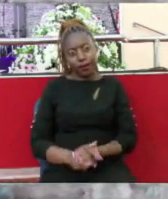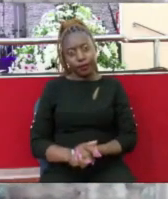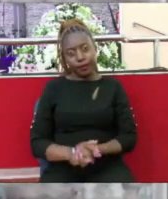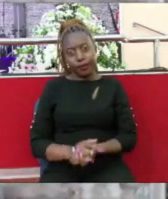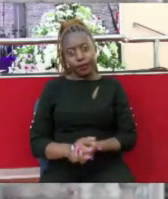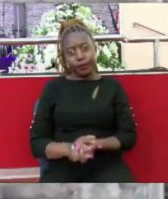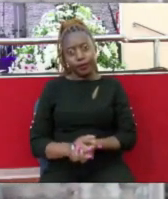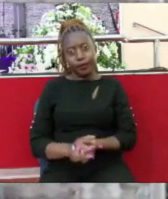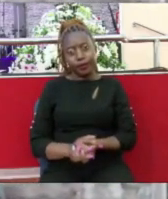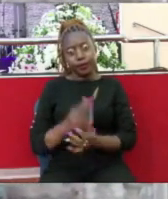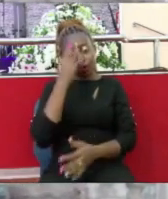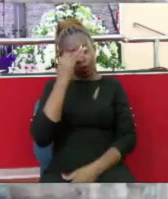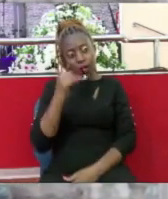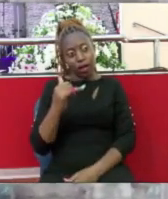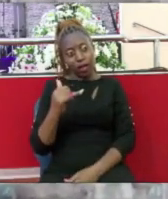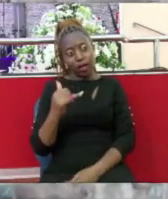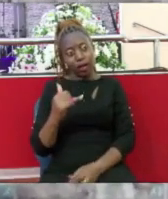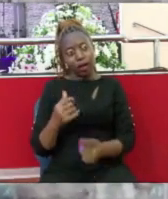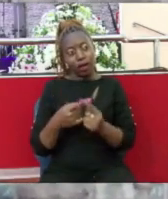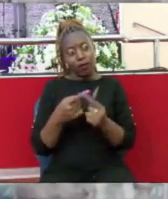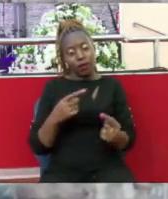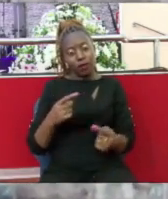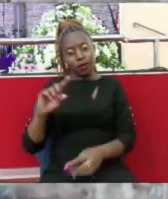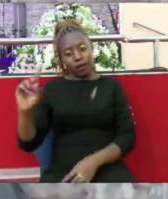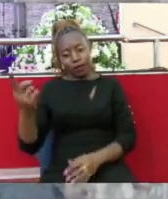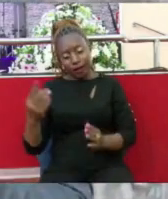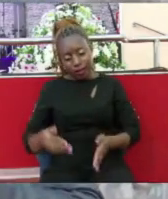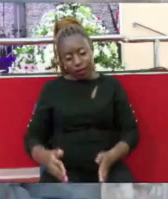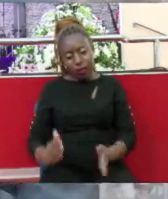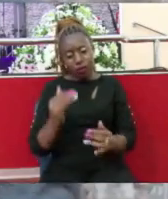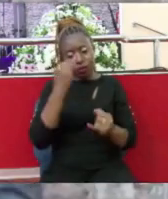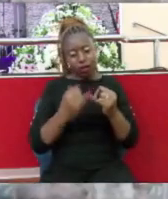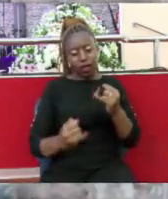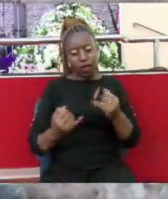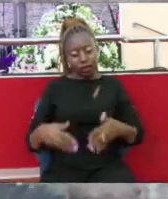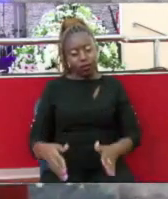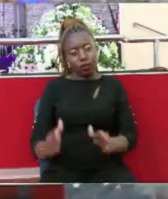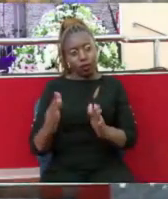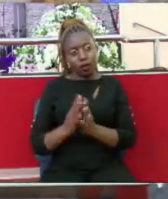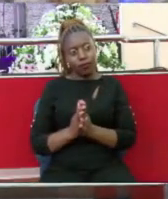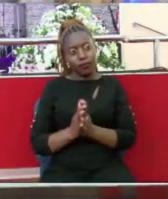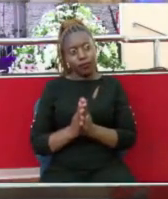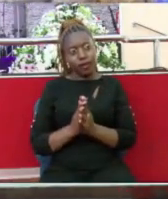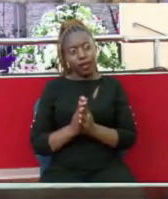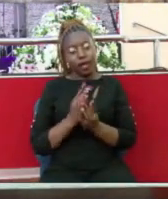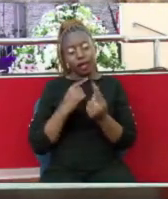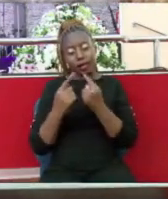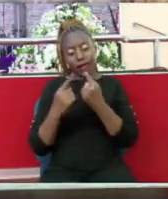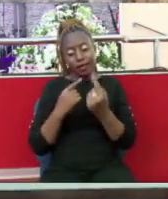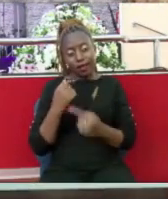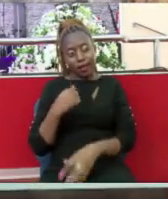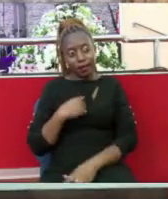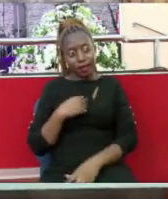Because from the first born to the last born, they tell me when we buy